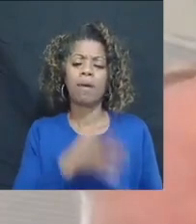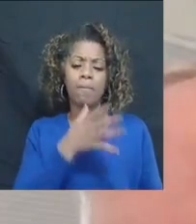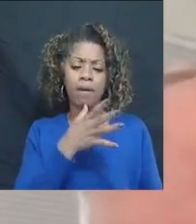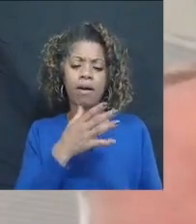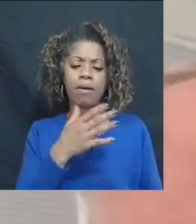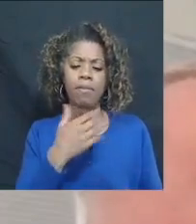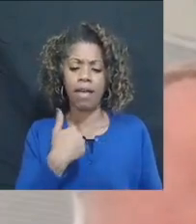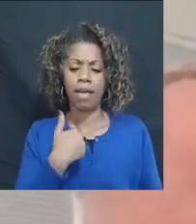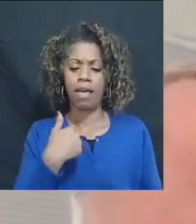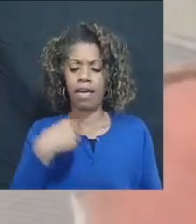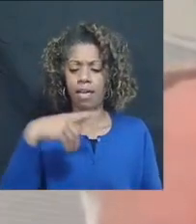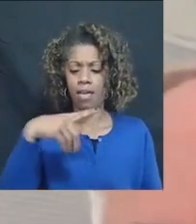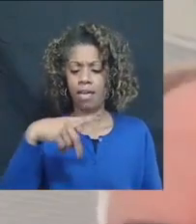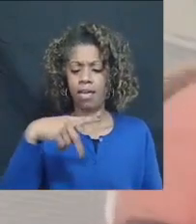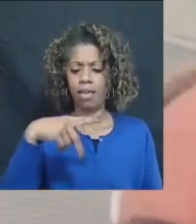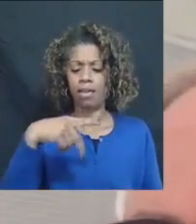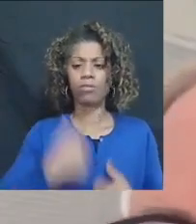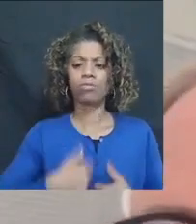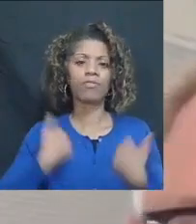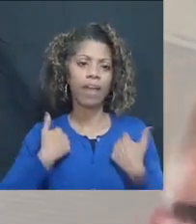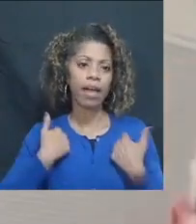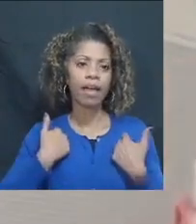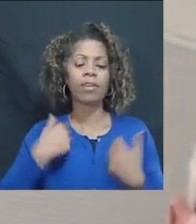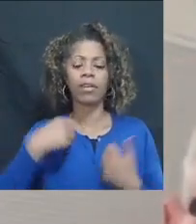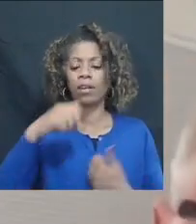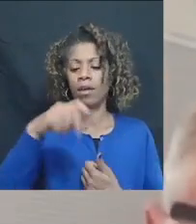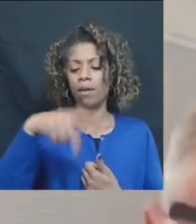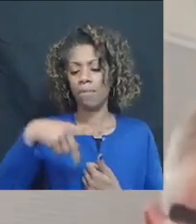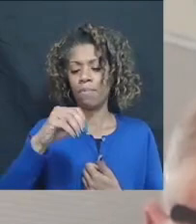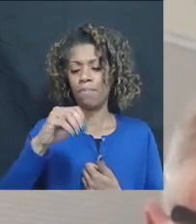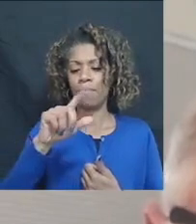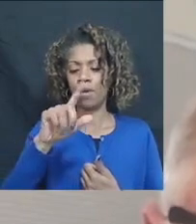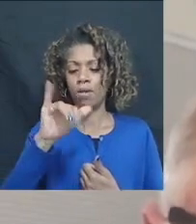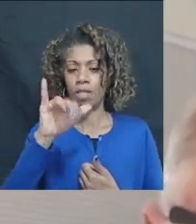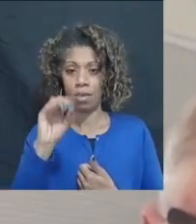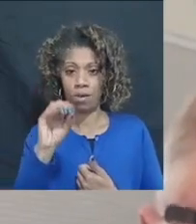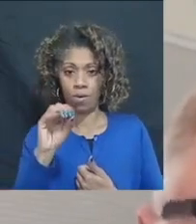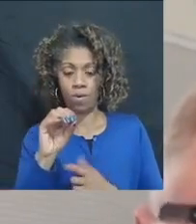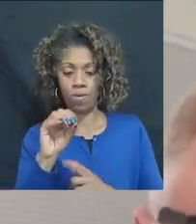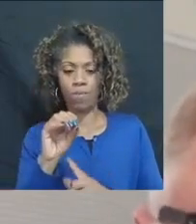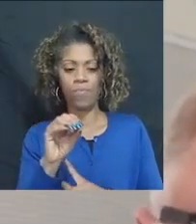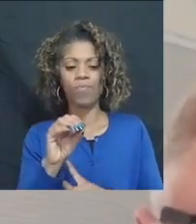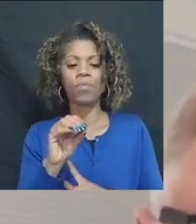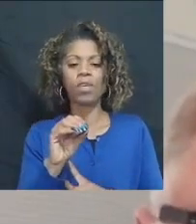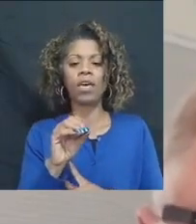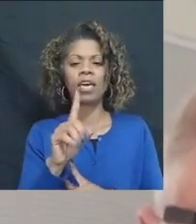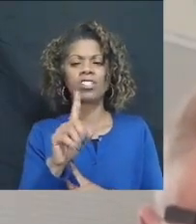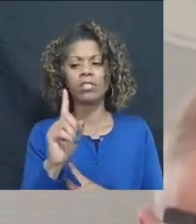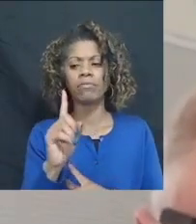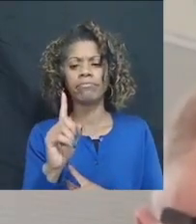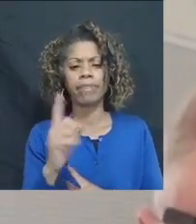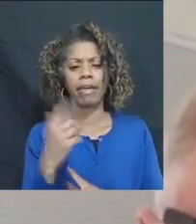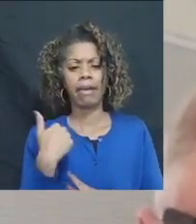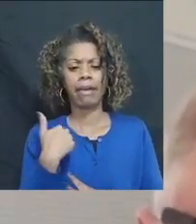most part was functional until later in life when she developed post-polio syndrome. But as a child growing